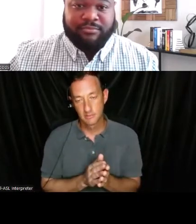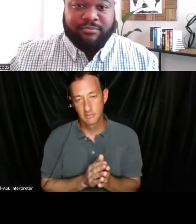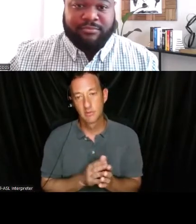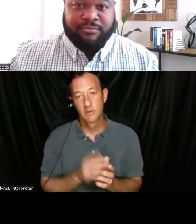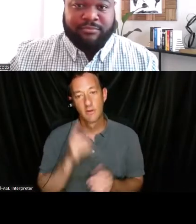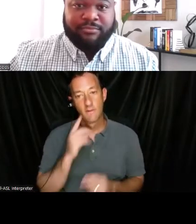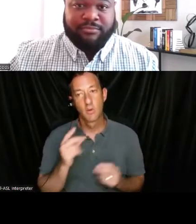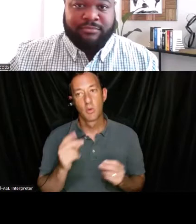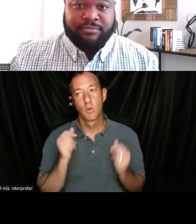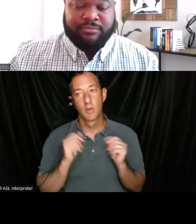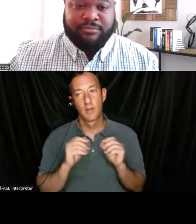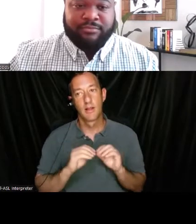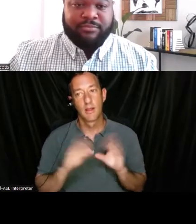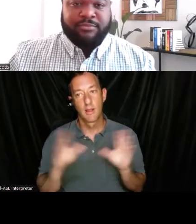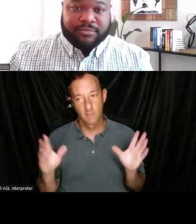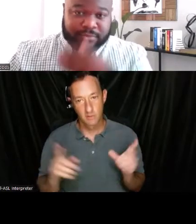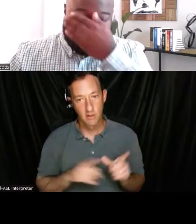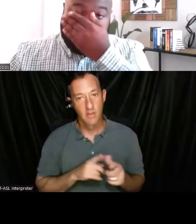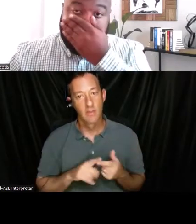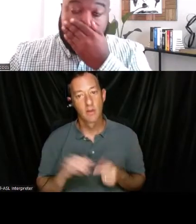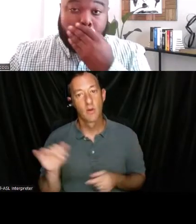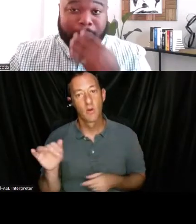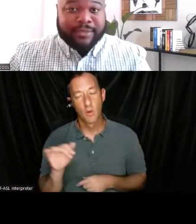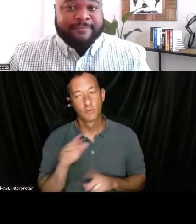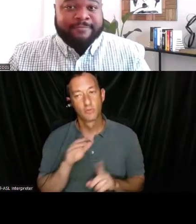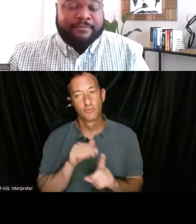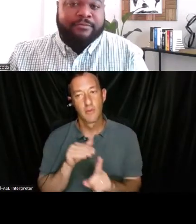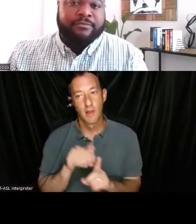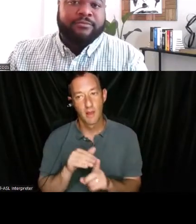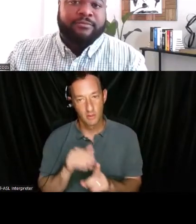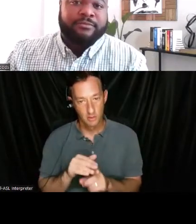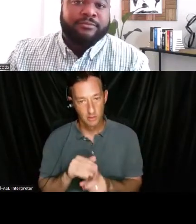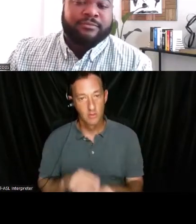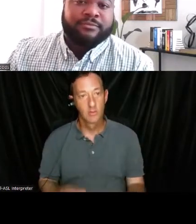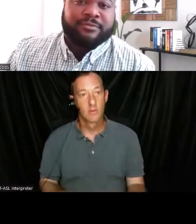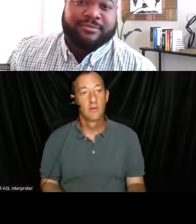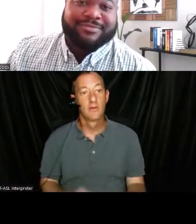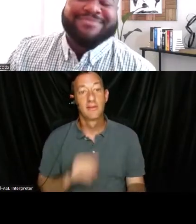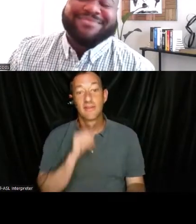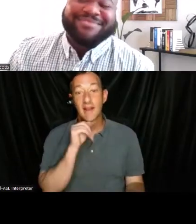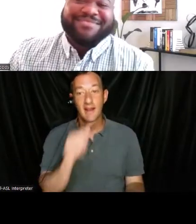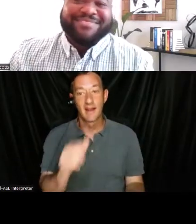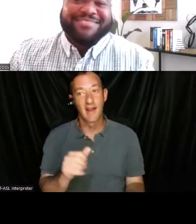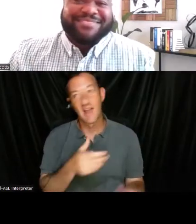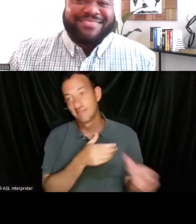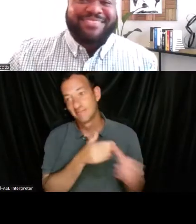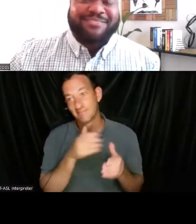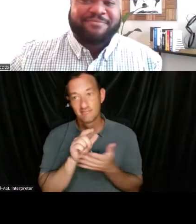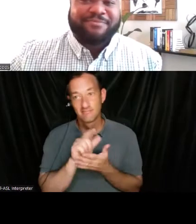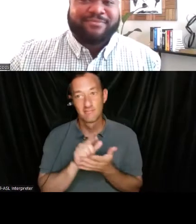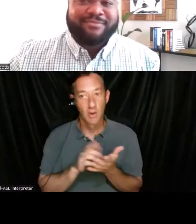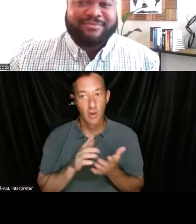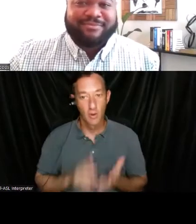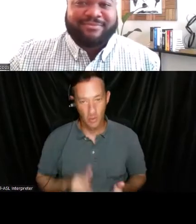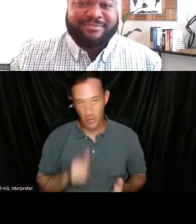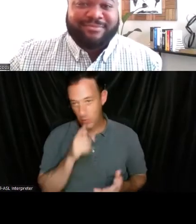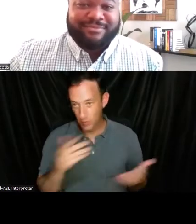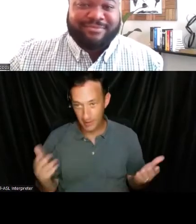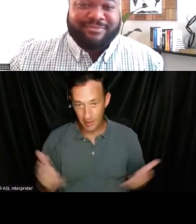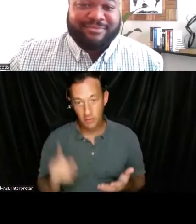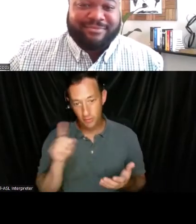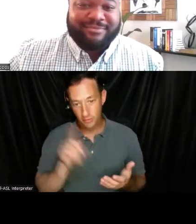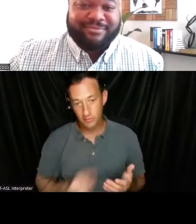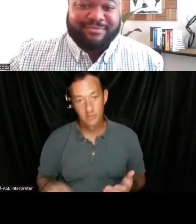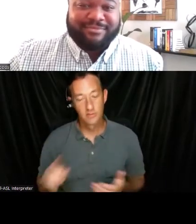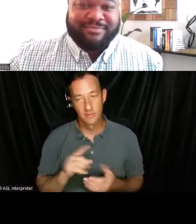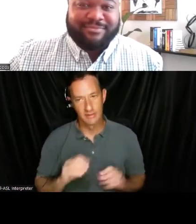quick clarification and then also a reminder. The non-lawyers who are on the call have made it very clear in